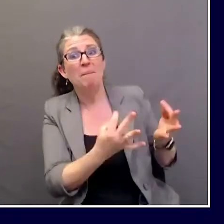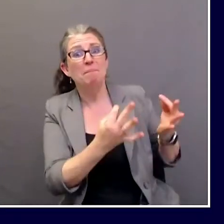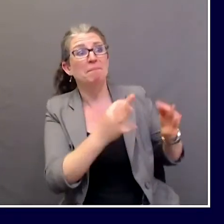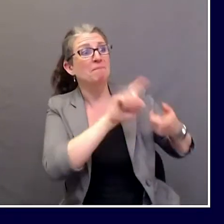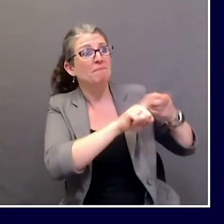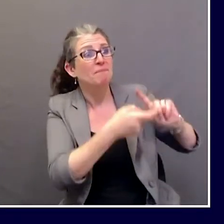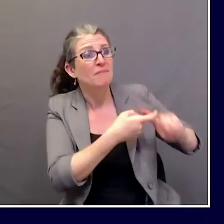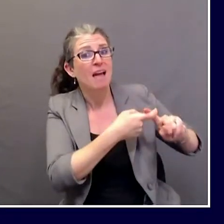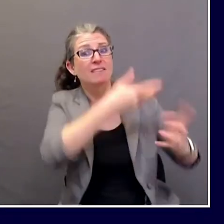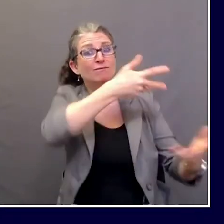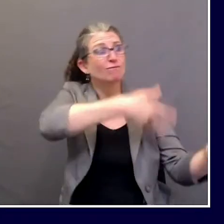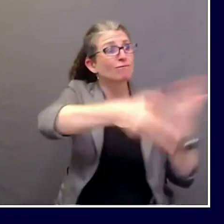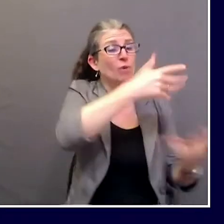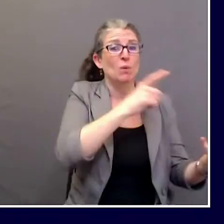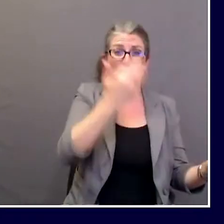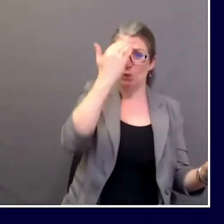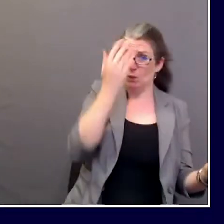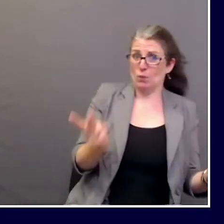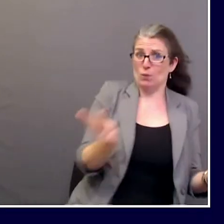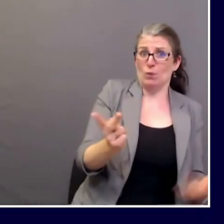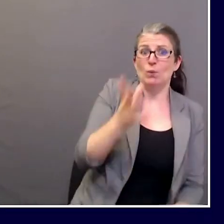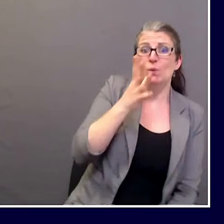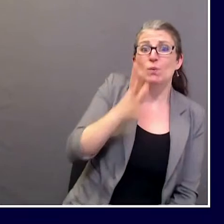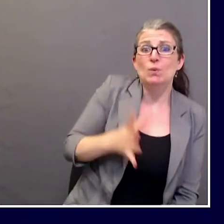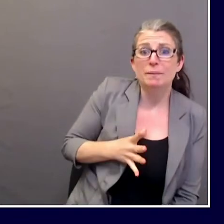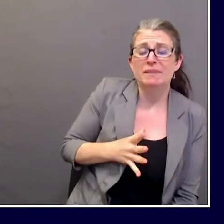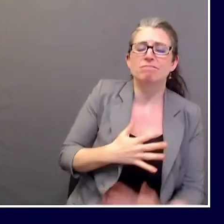communities of both of these individuals.